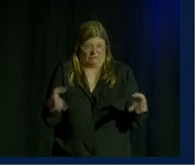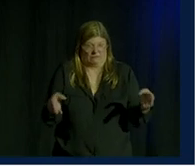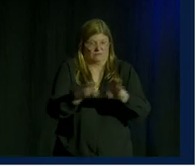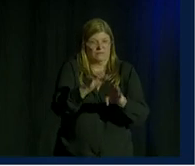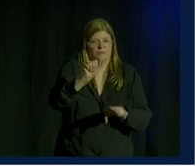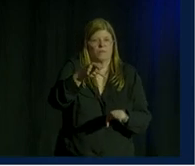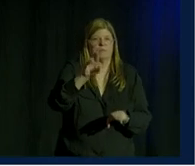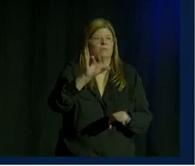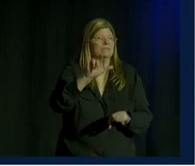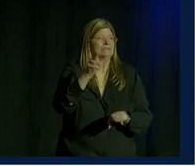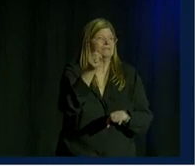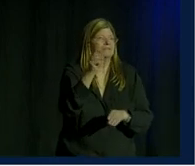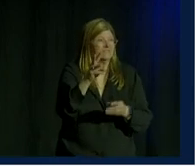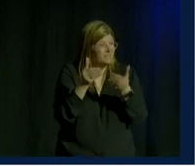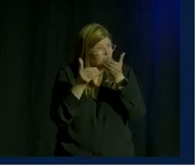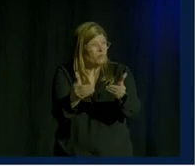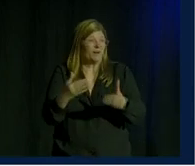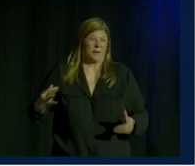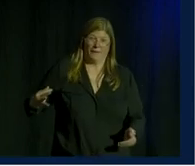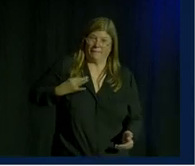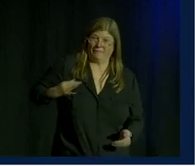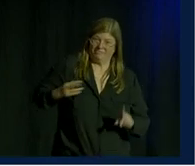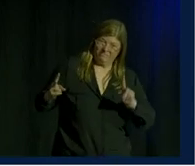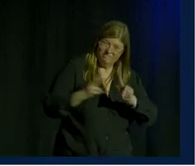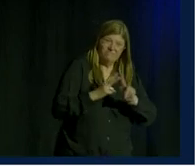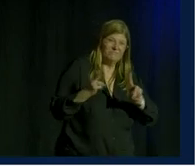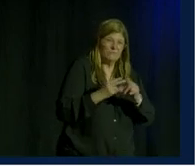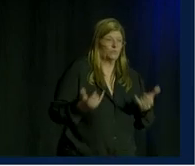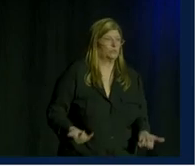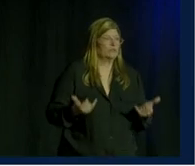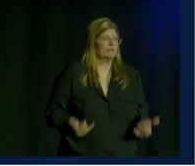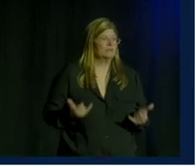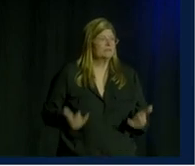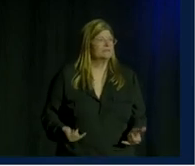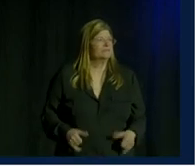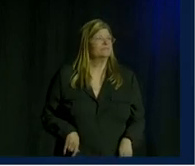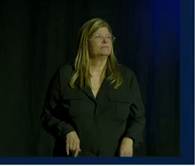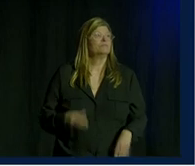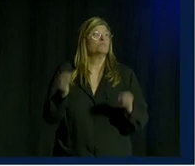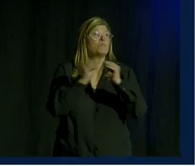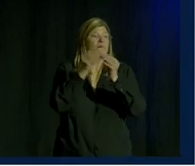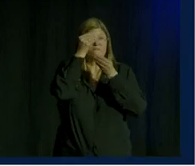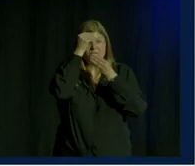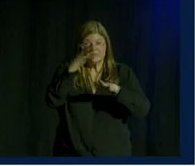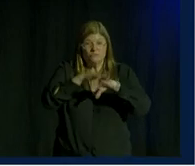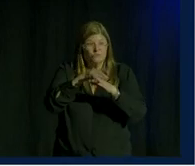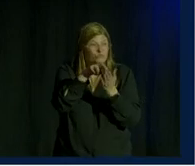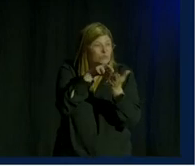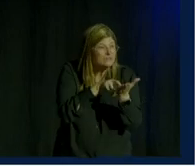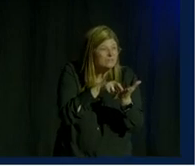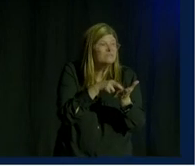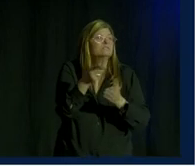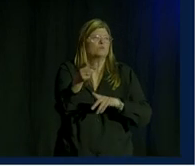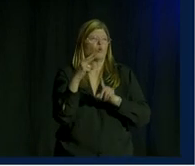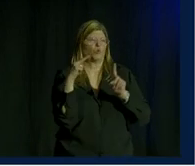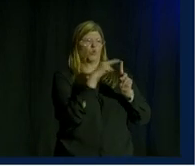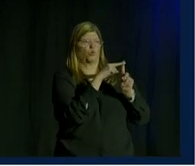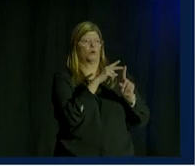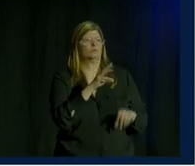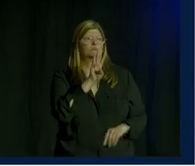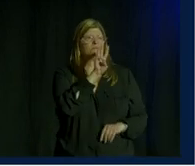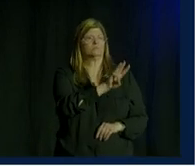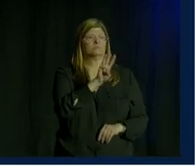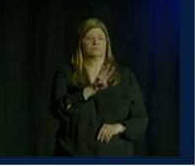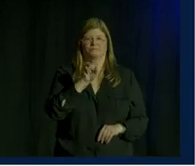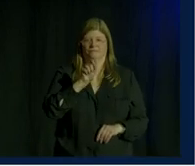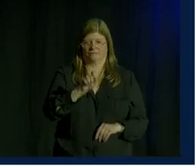at 5 p.m., so please apply today. For more information, please register, visit